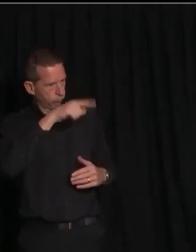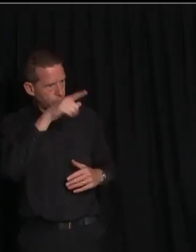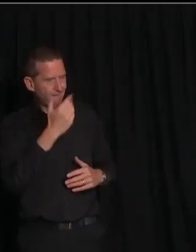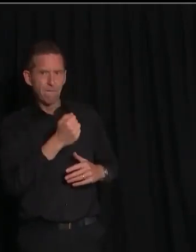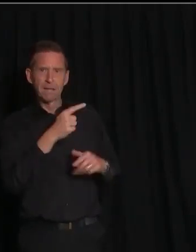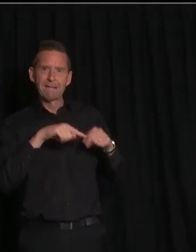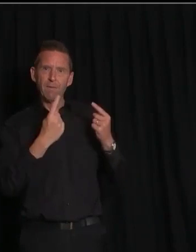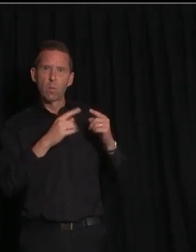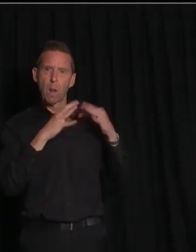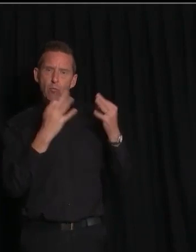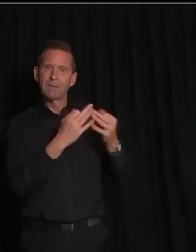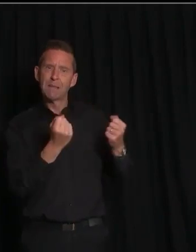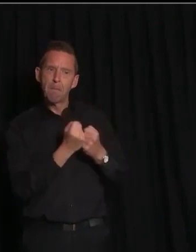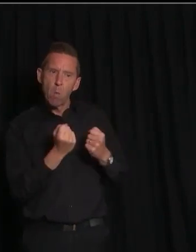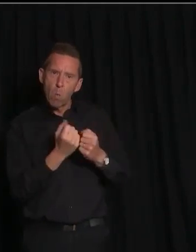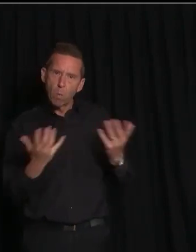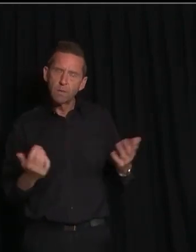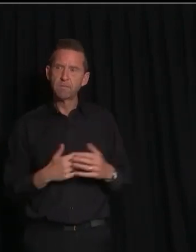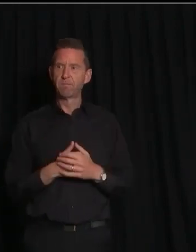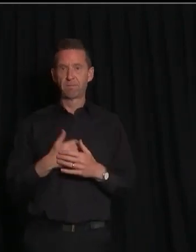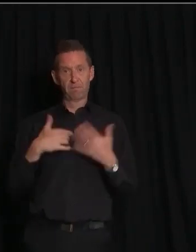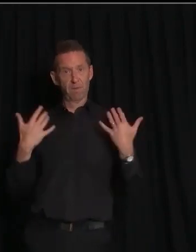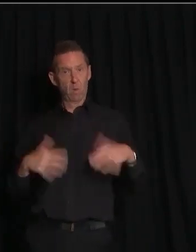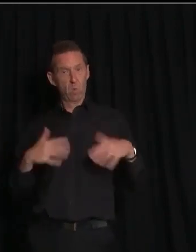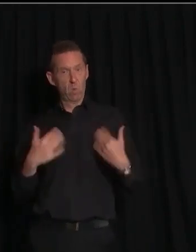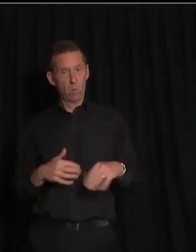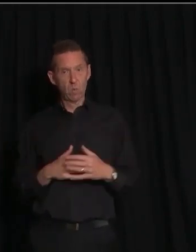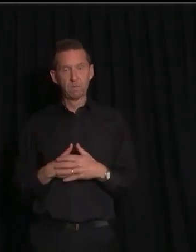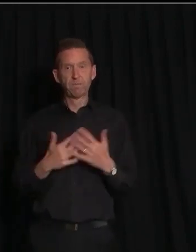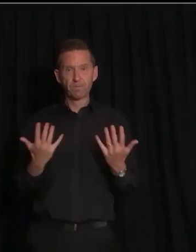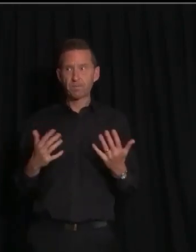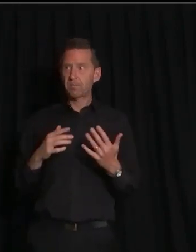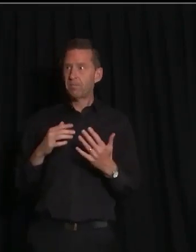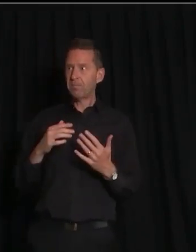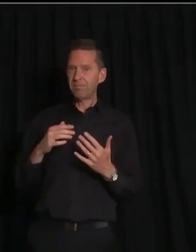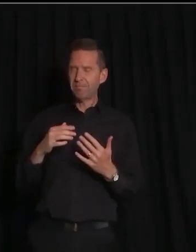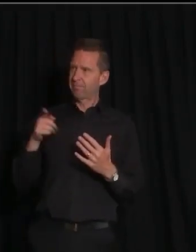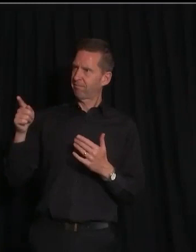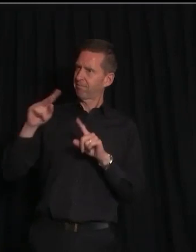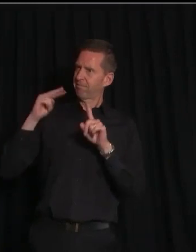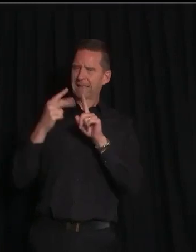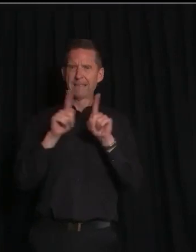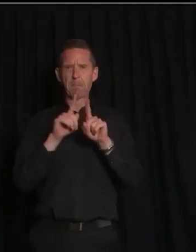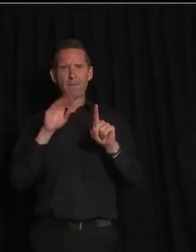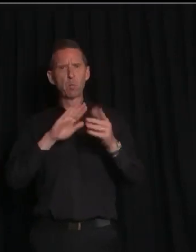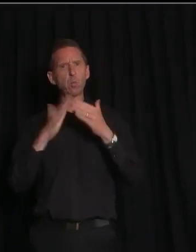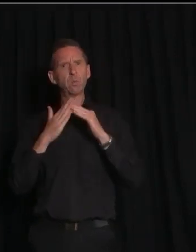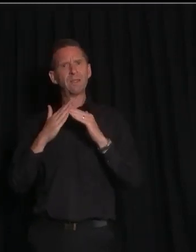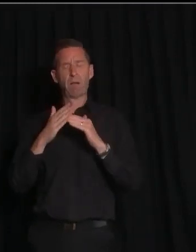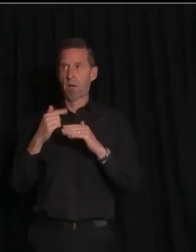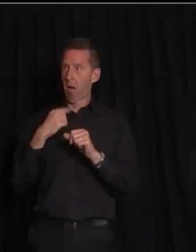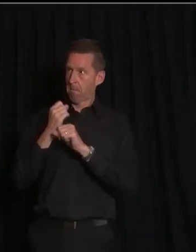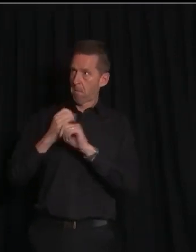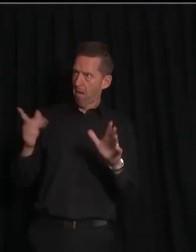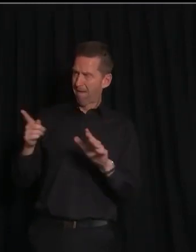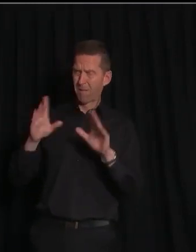support, to organizations with people coming from the community. That was absolutely unbelievable. So yeah,